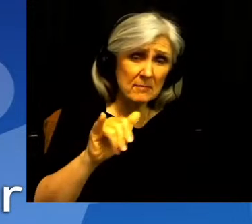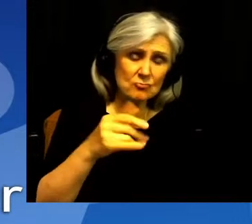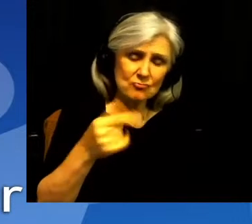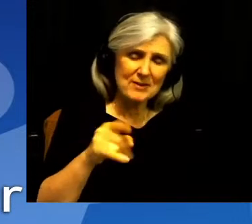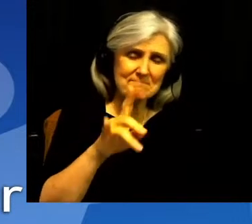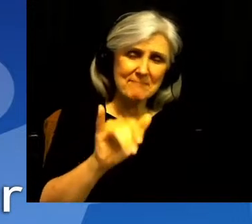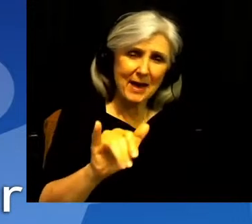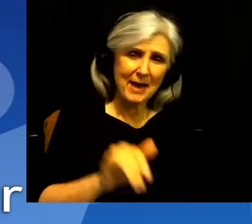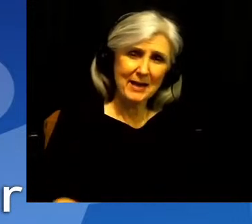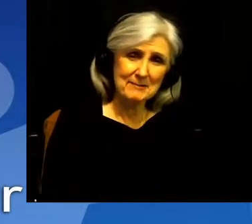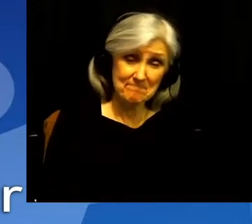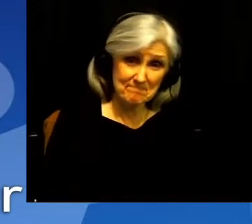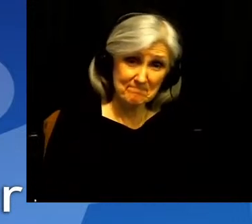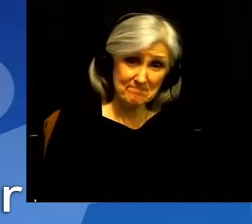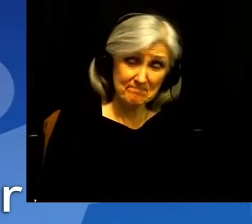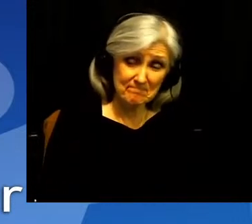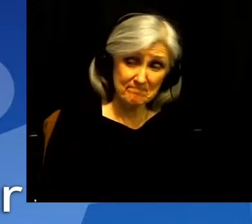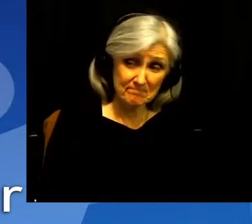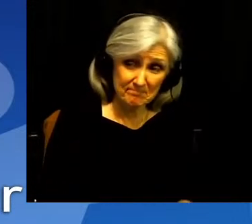TV.